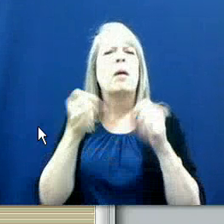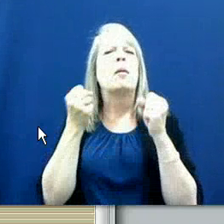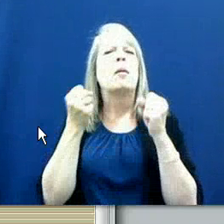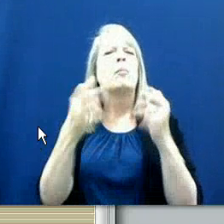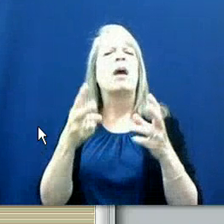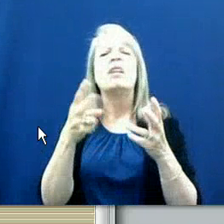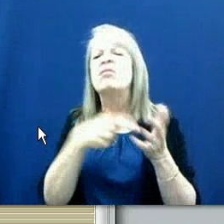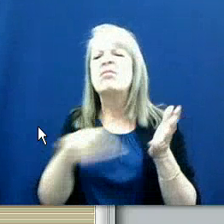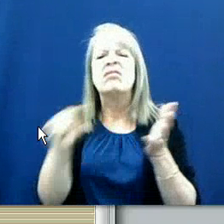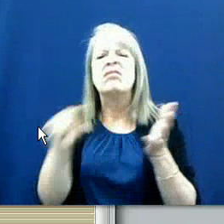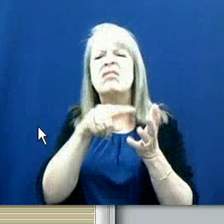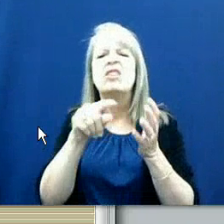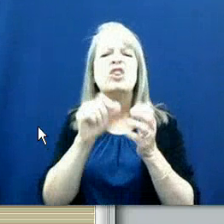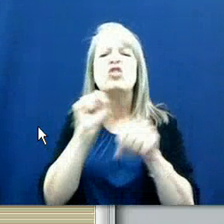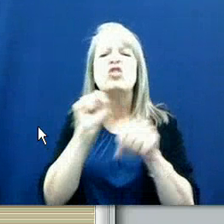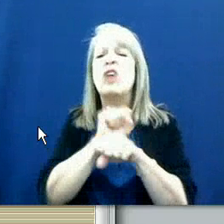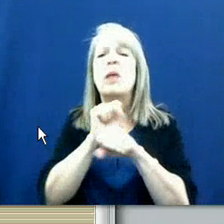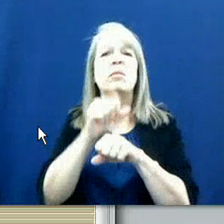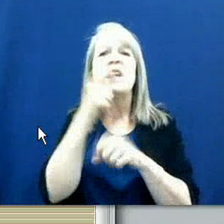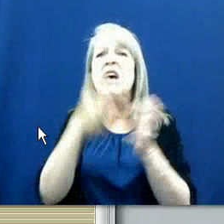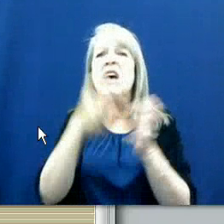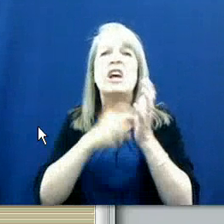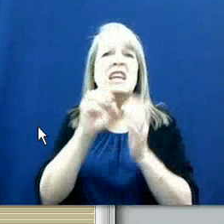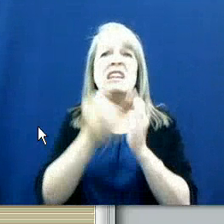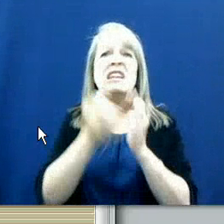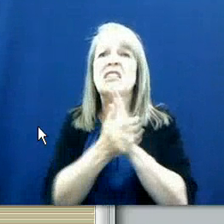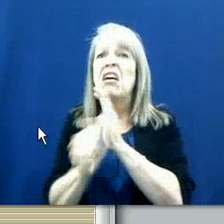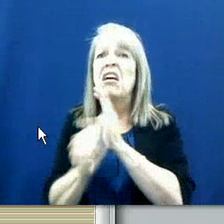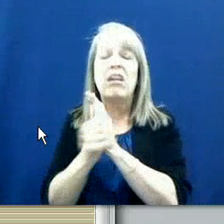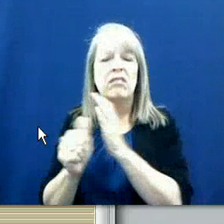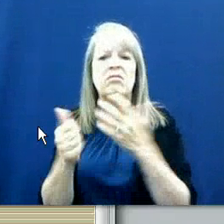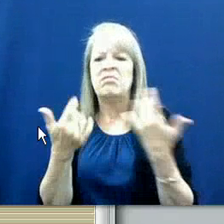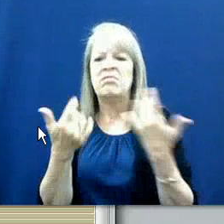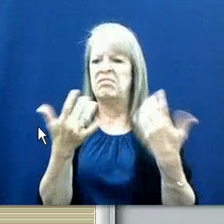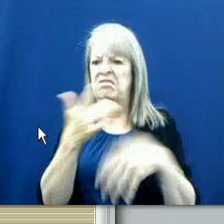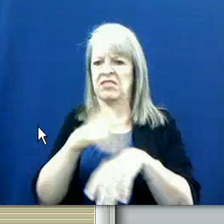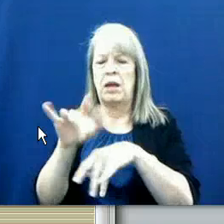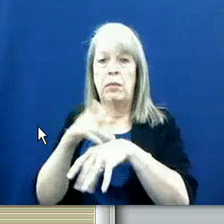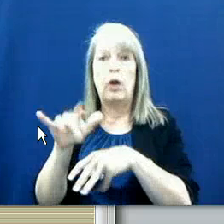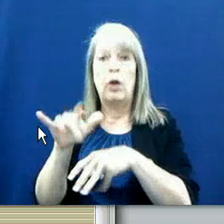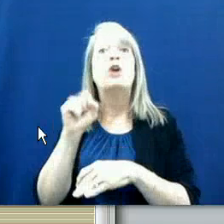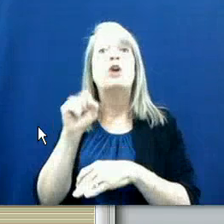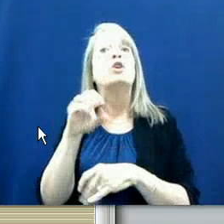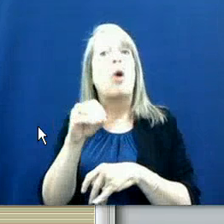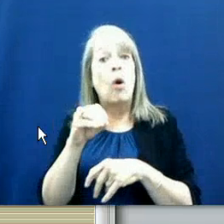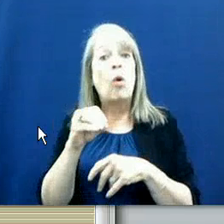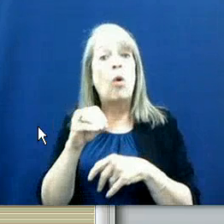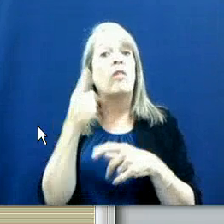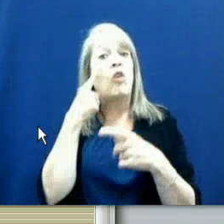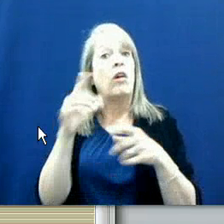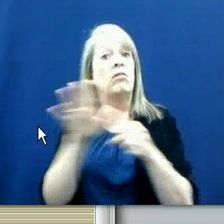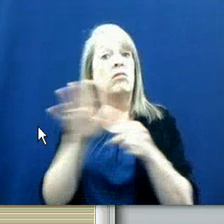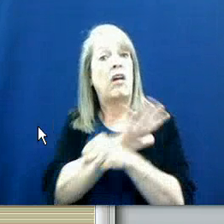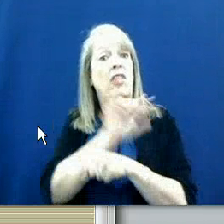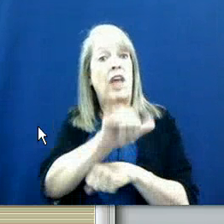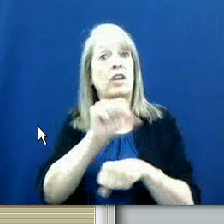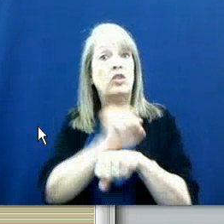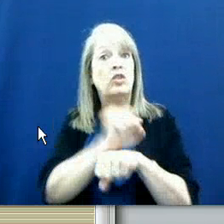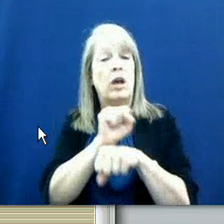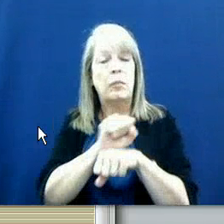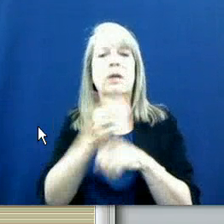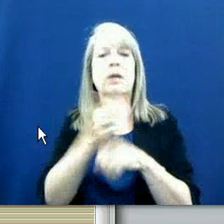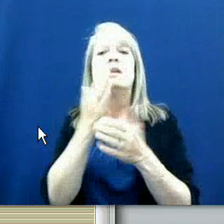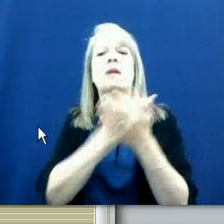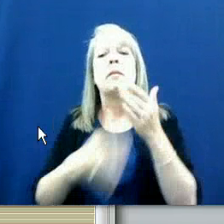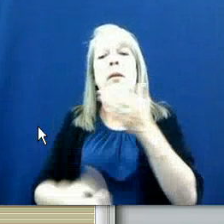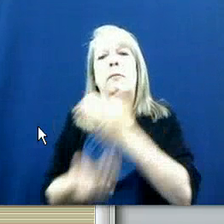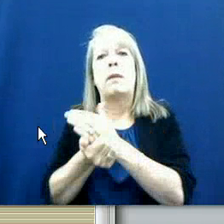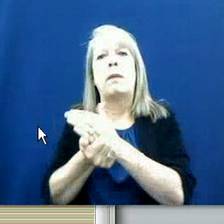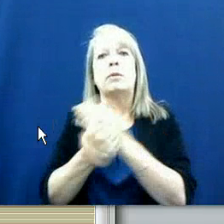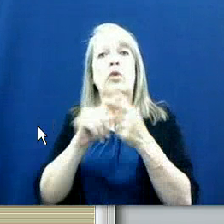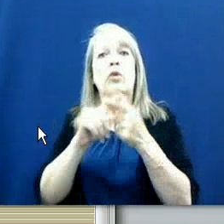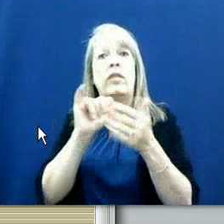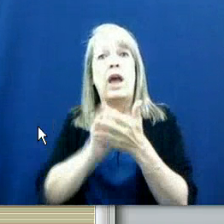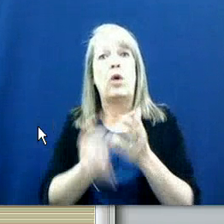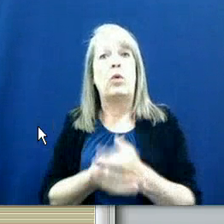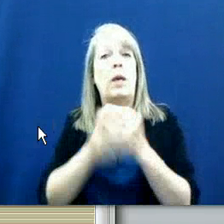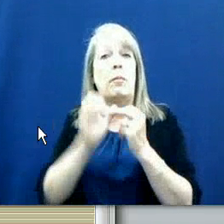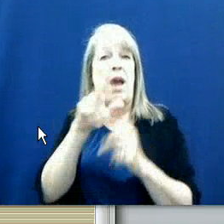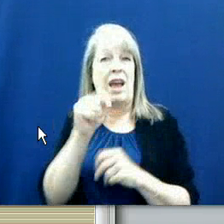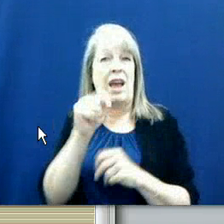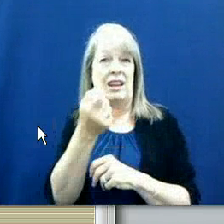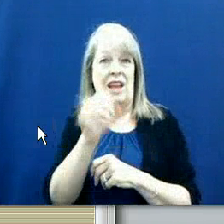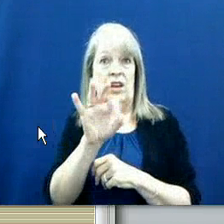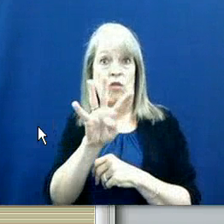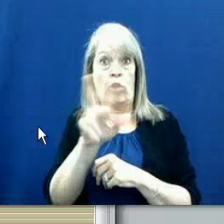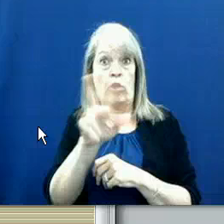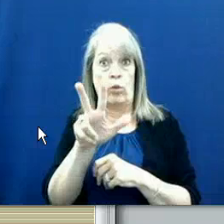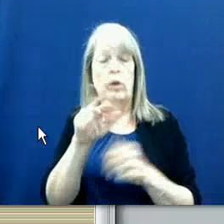were still empty. To help fill those jobs, some amendments to the Rehab Act in 1943 expanded